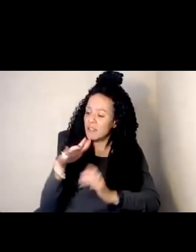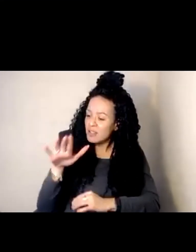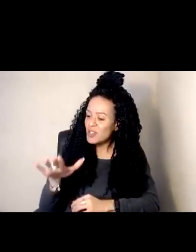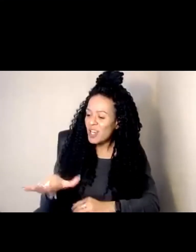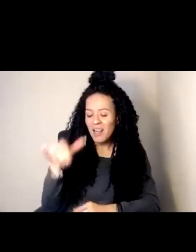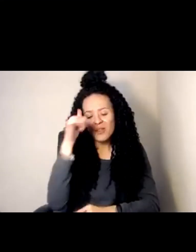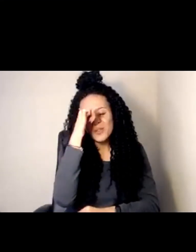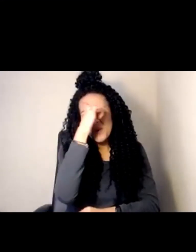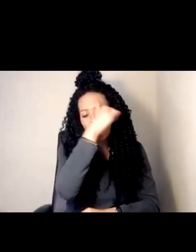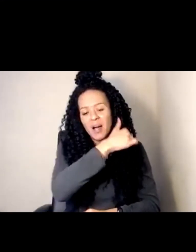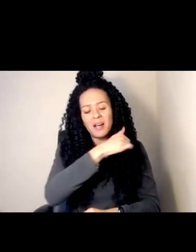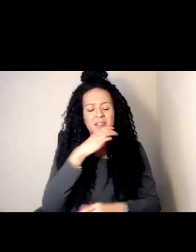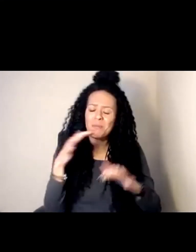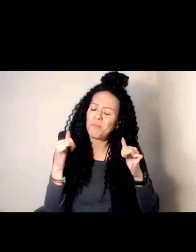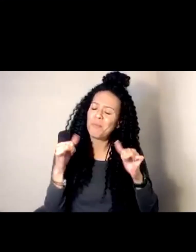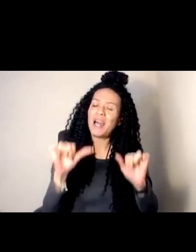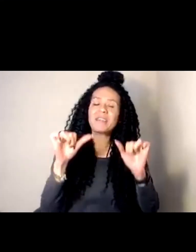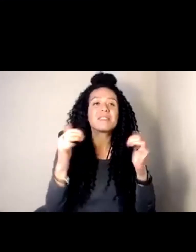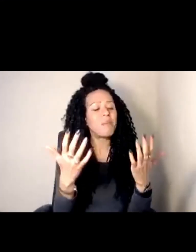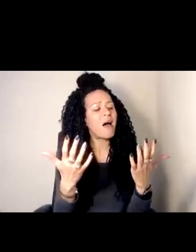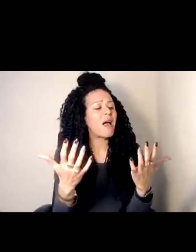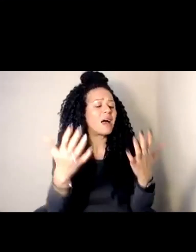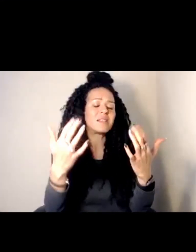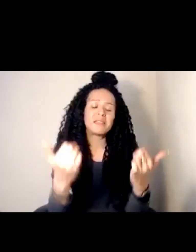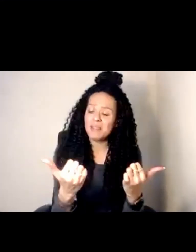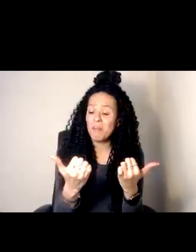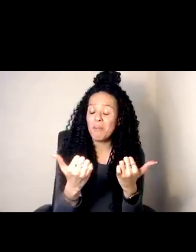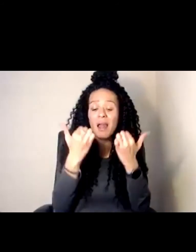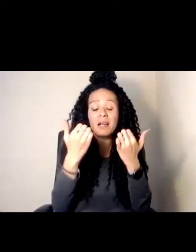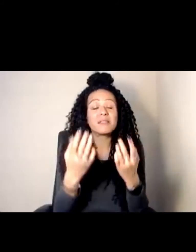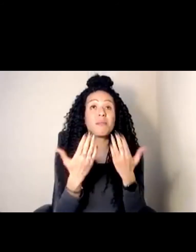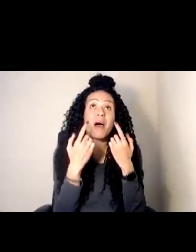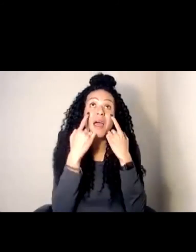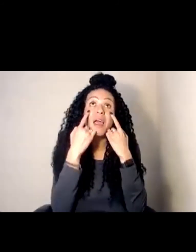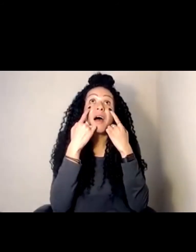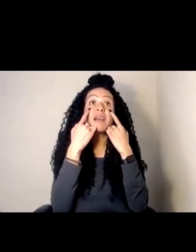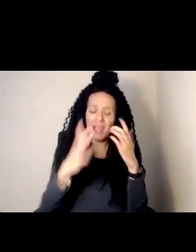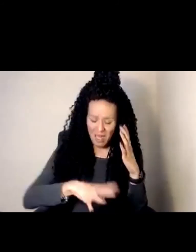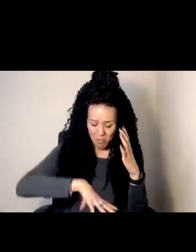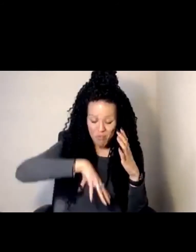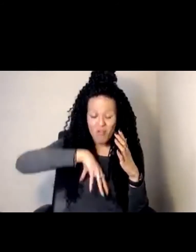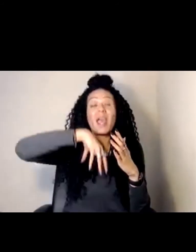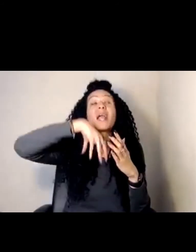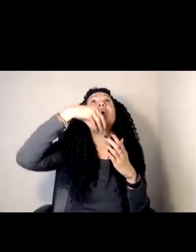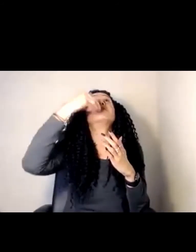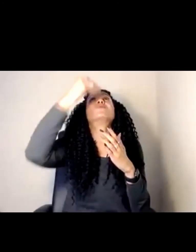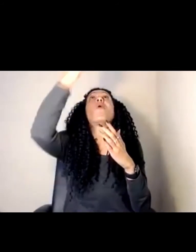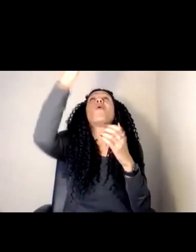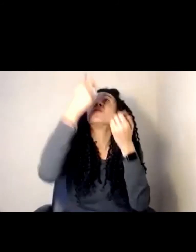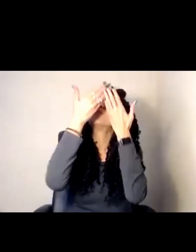Christ, thou child so wise, bless my hands and bless my eyes, and bring